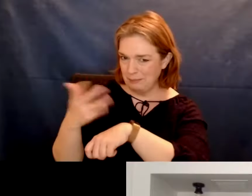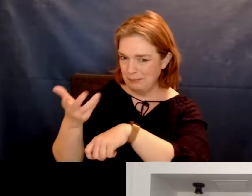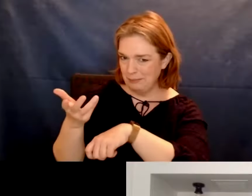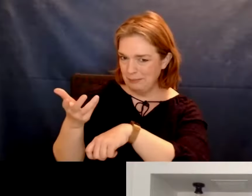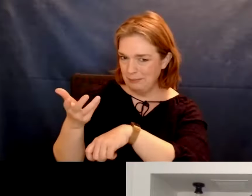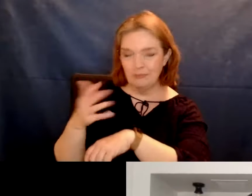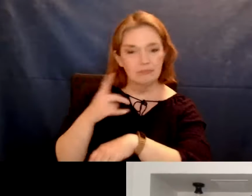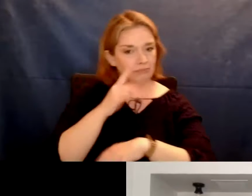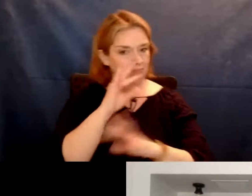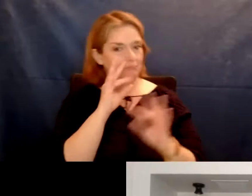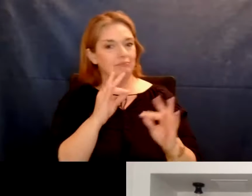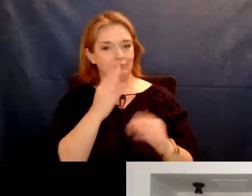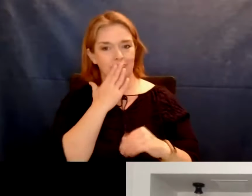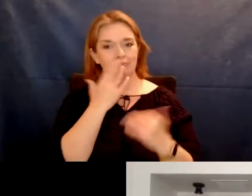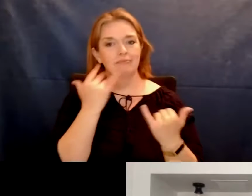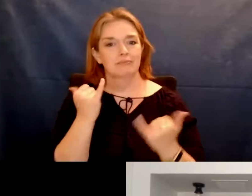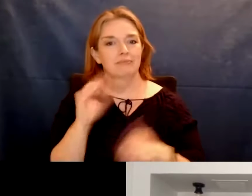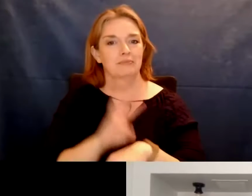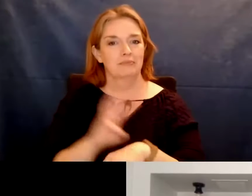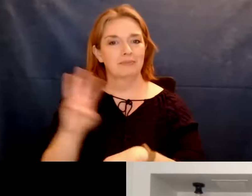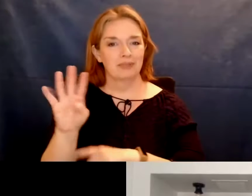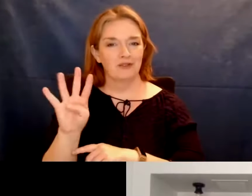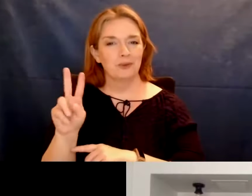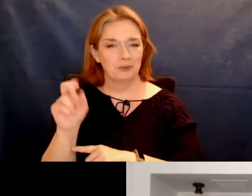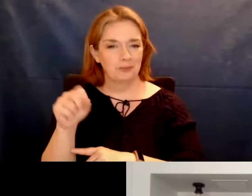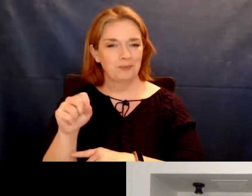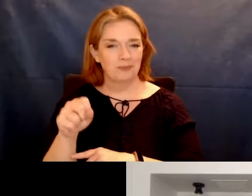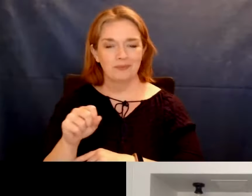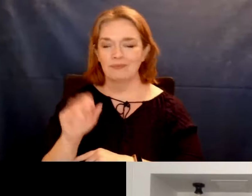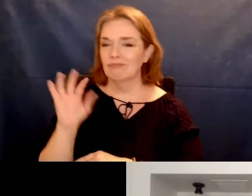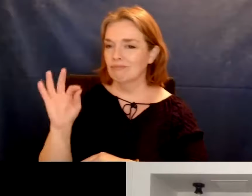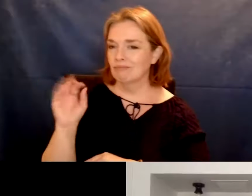Yes, we are at 6:42 right now.